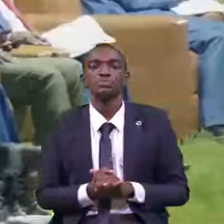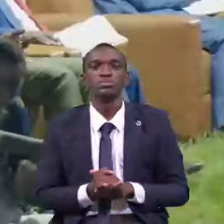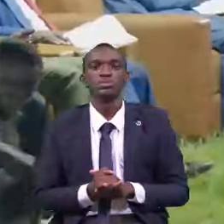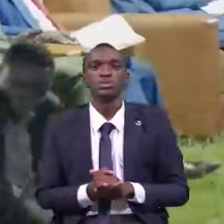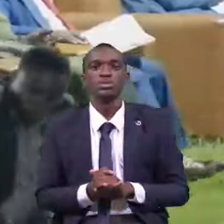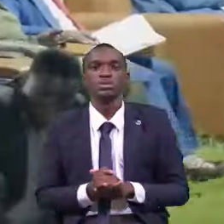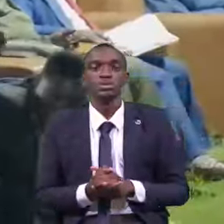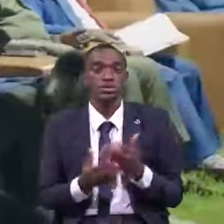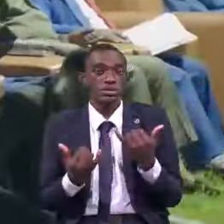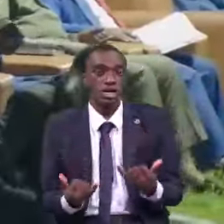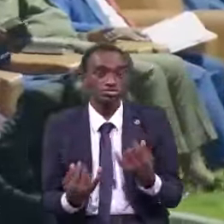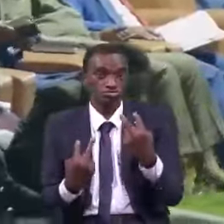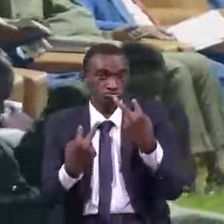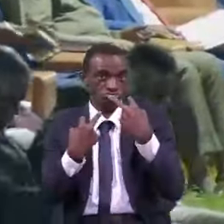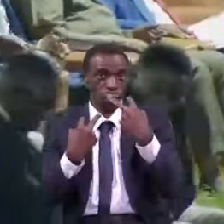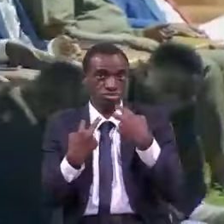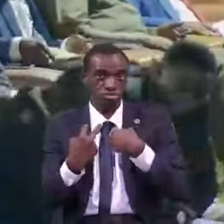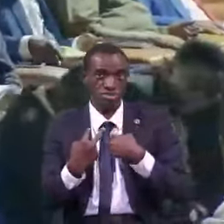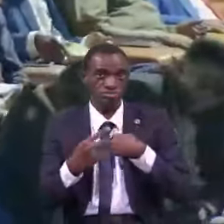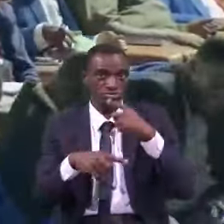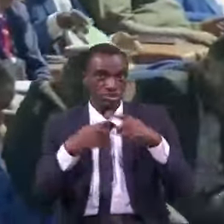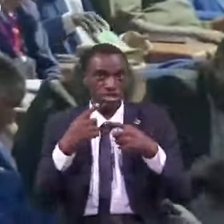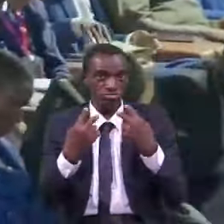It's bowed and eyes closed.